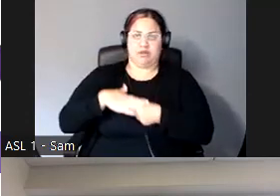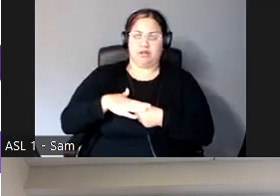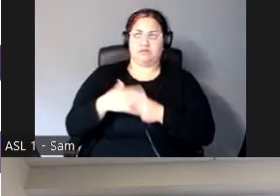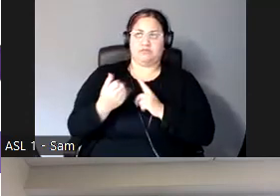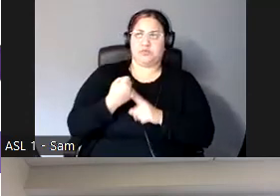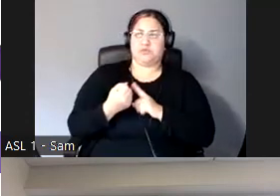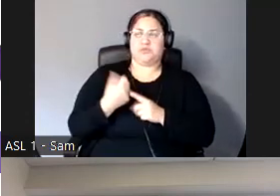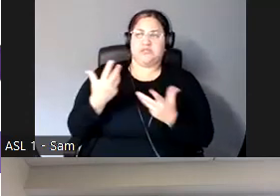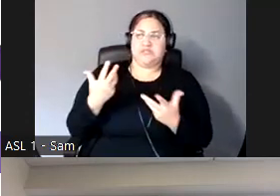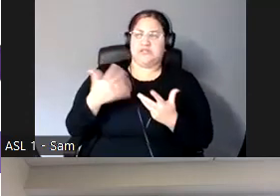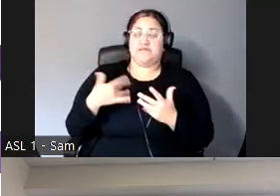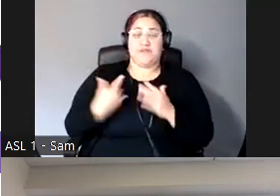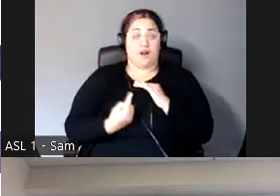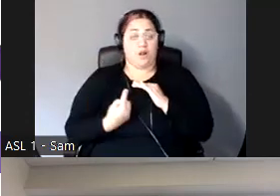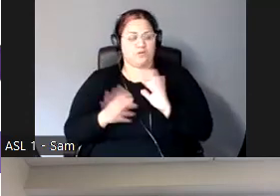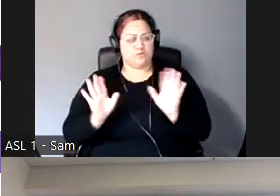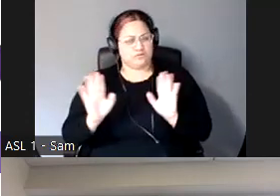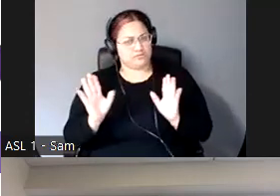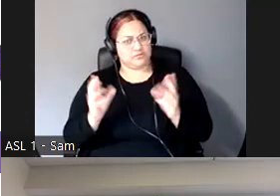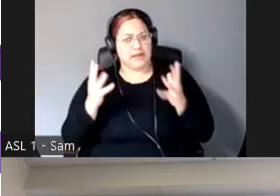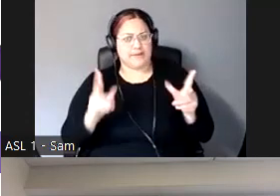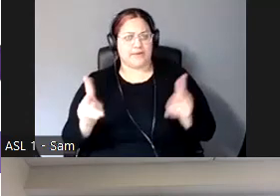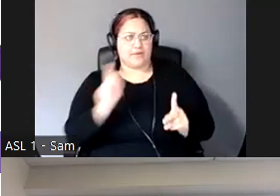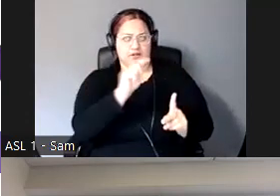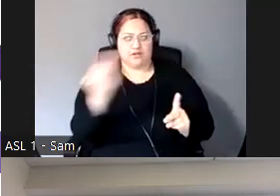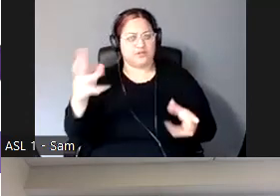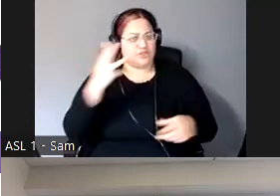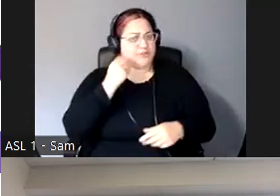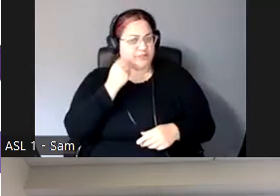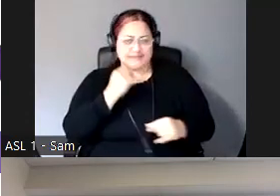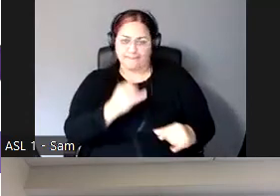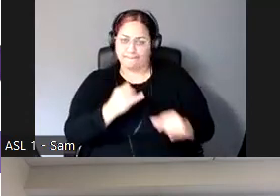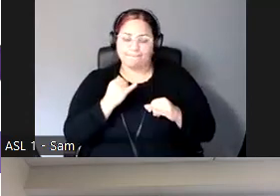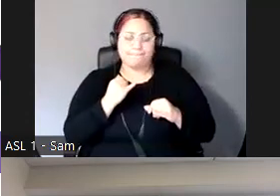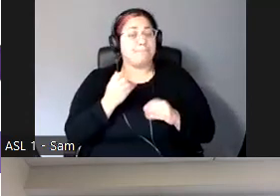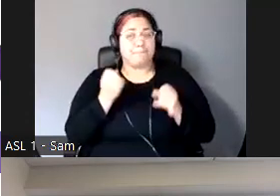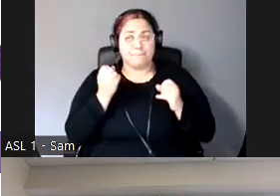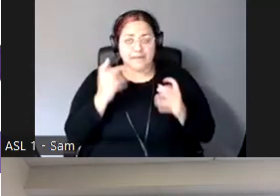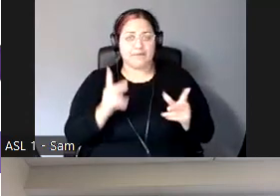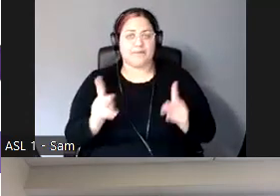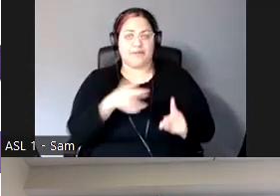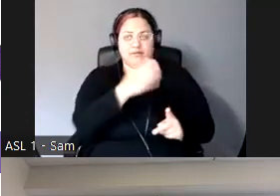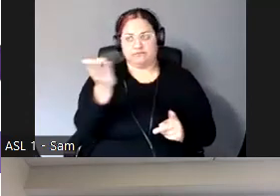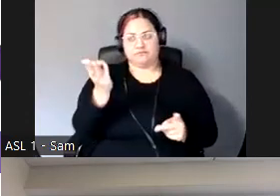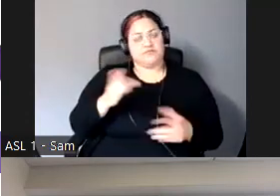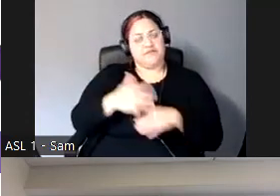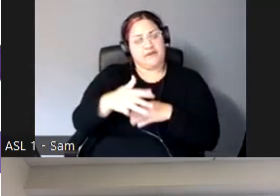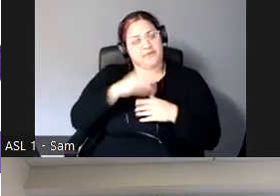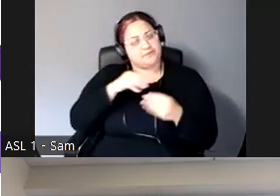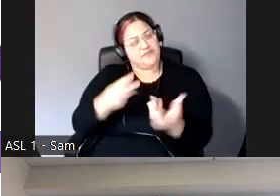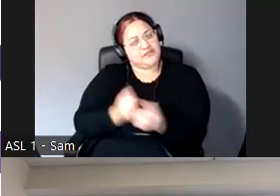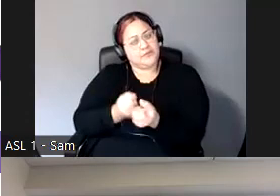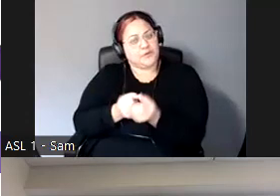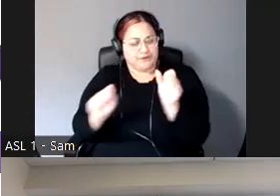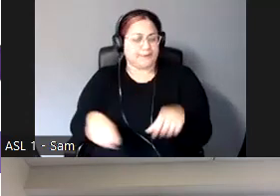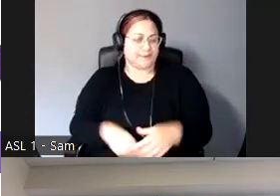fact, there are many people who may have encountered situations of abuse, whether that's dealing with